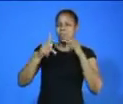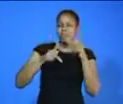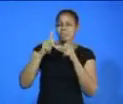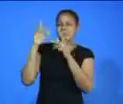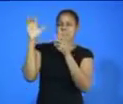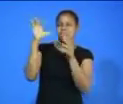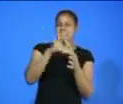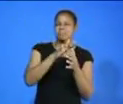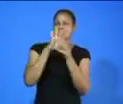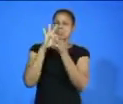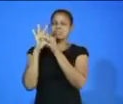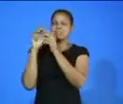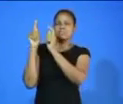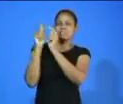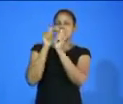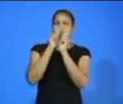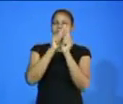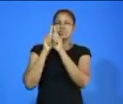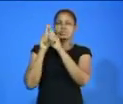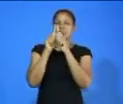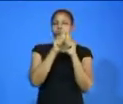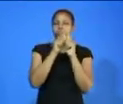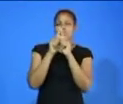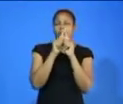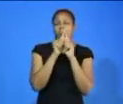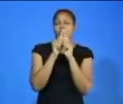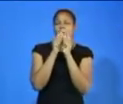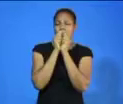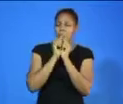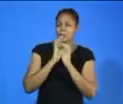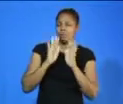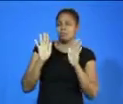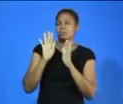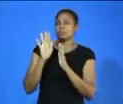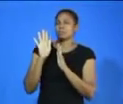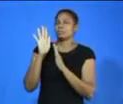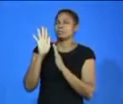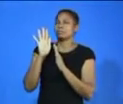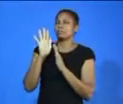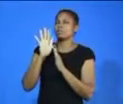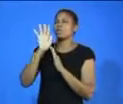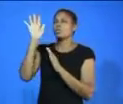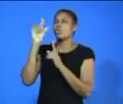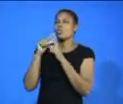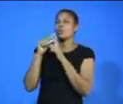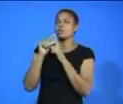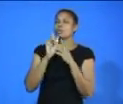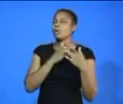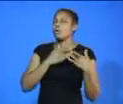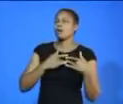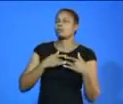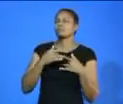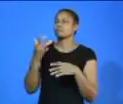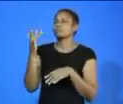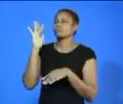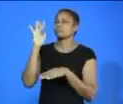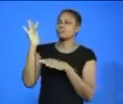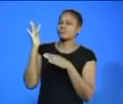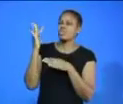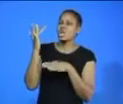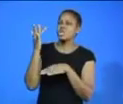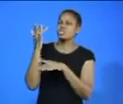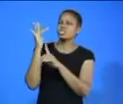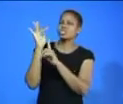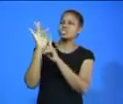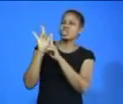apart. Bless your words to our hearts. Touch this feeble, frail, fickle